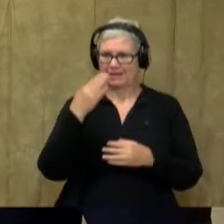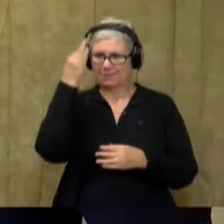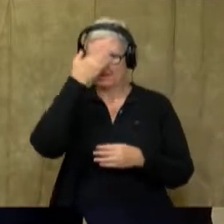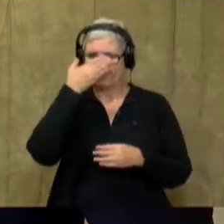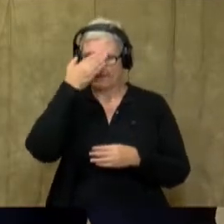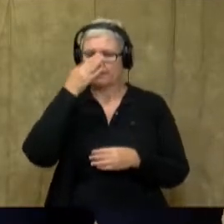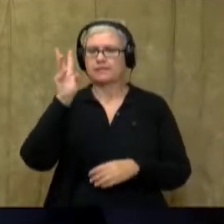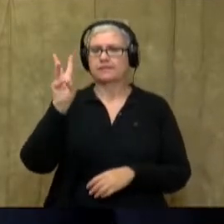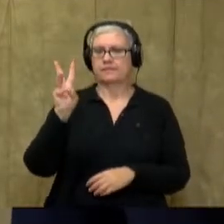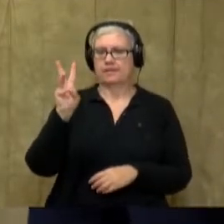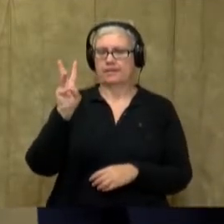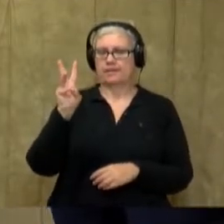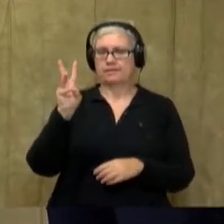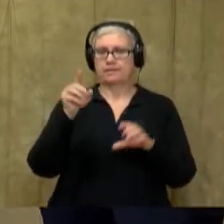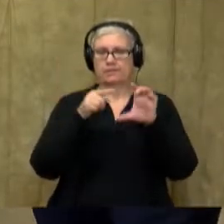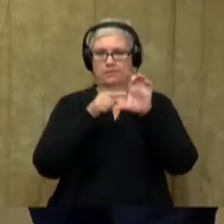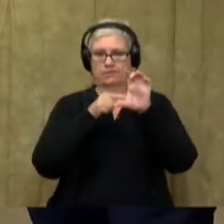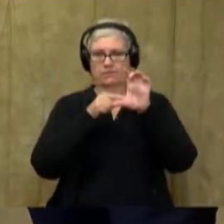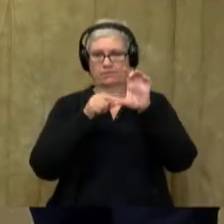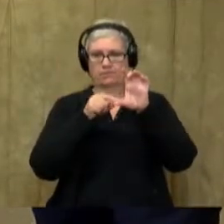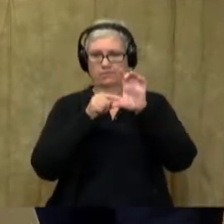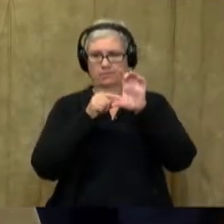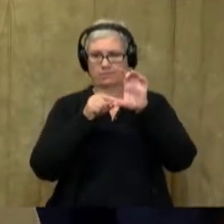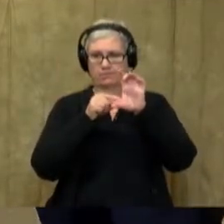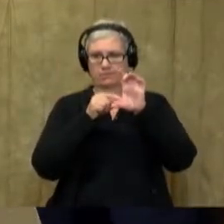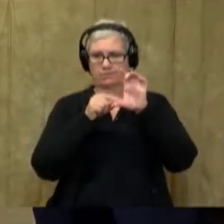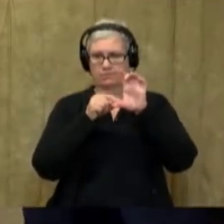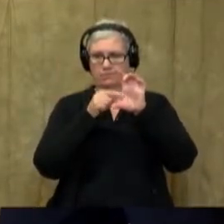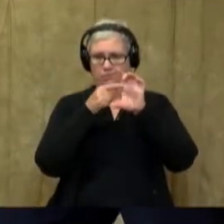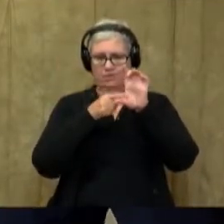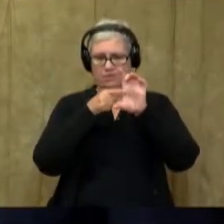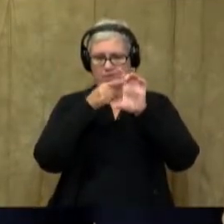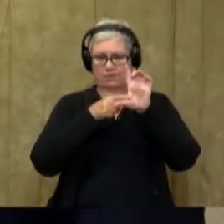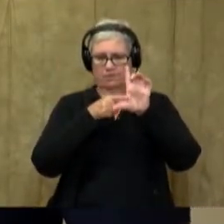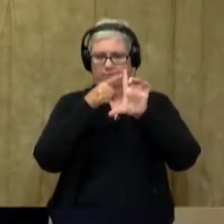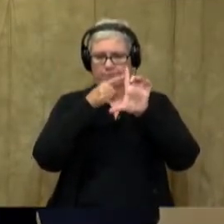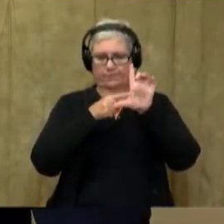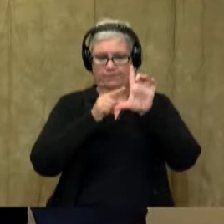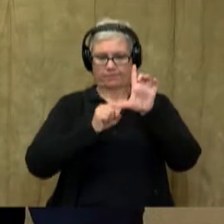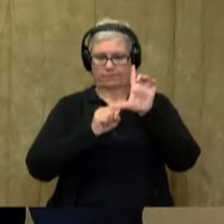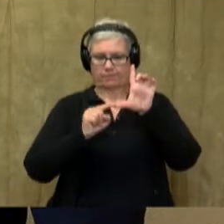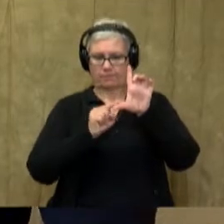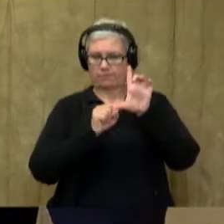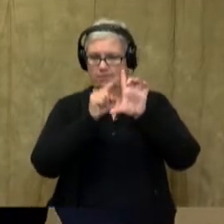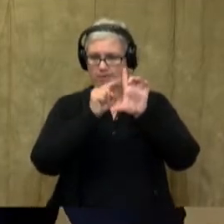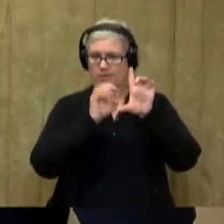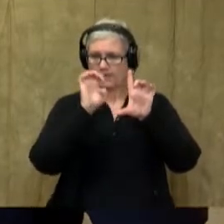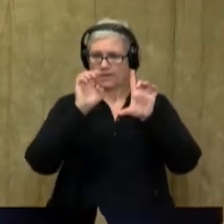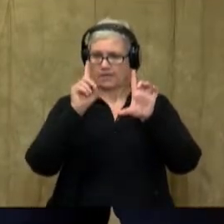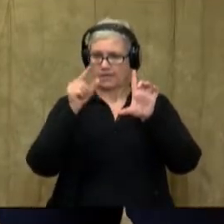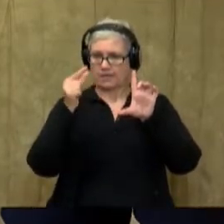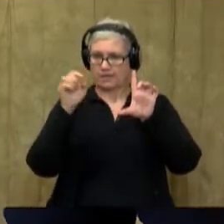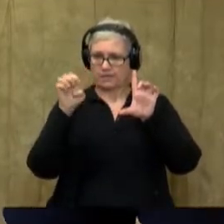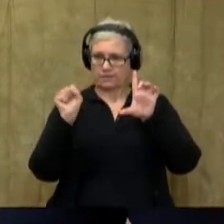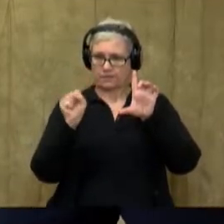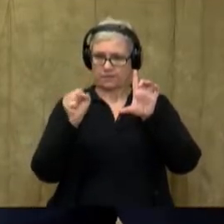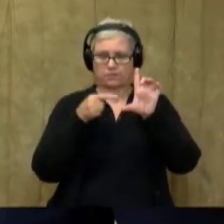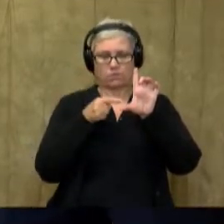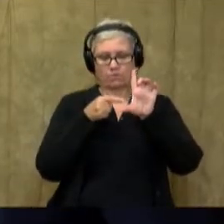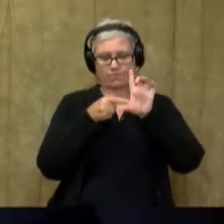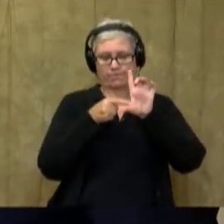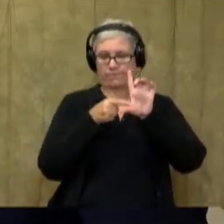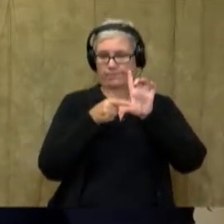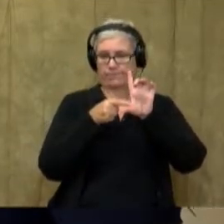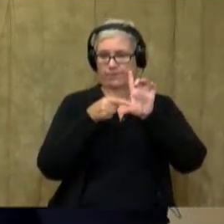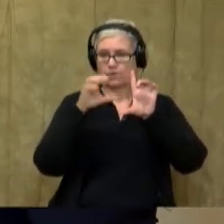12 edges that are on a cube. And then where the edges and faces come together, we're going to call vertices, or you could think of them as the corners on